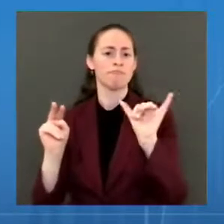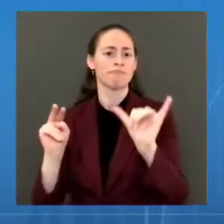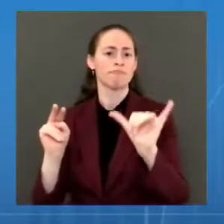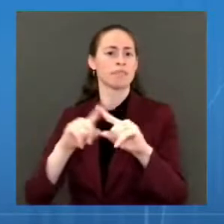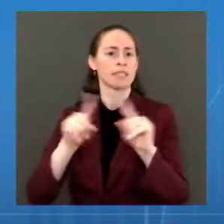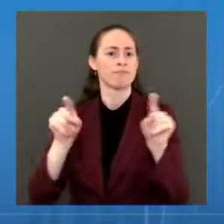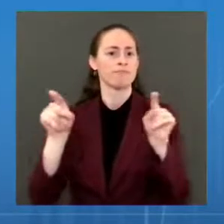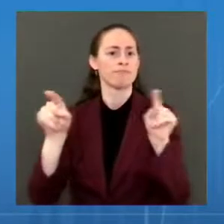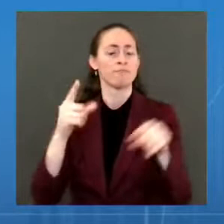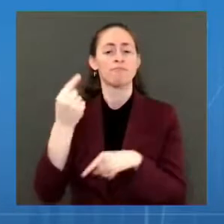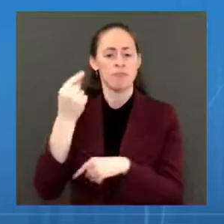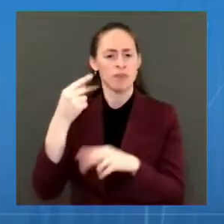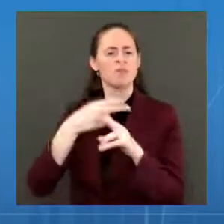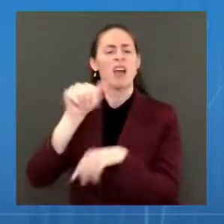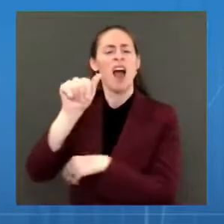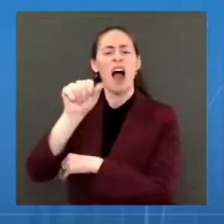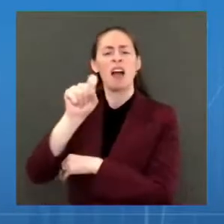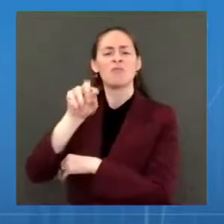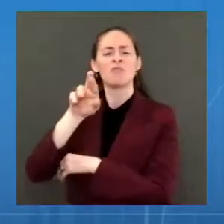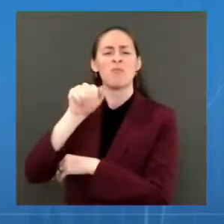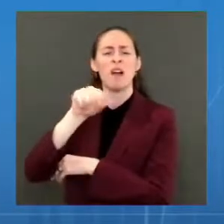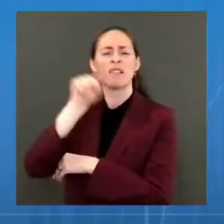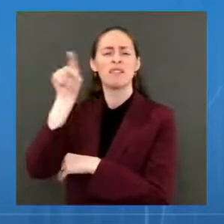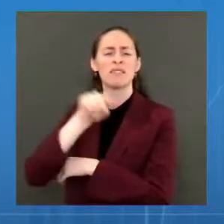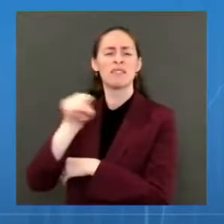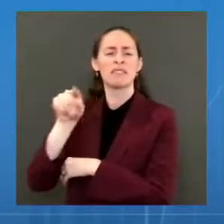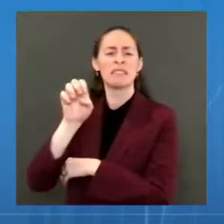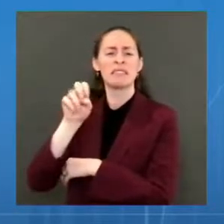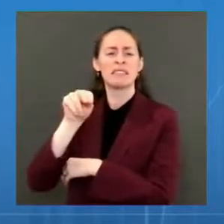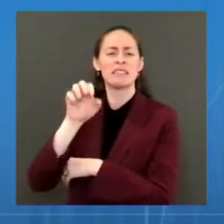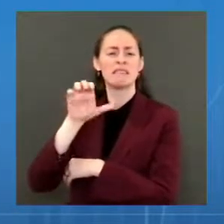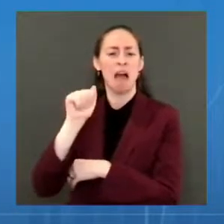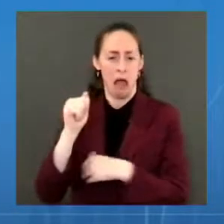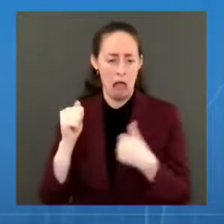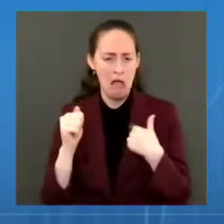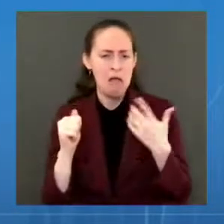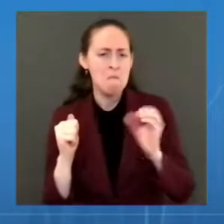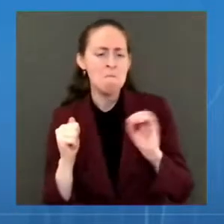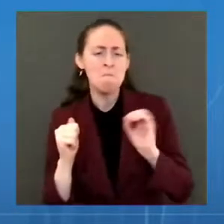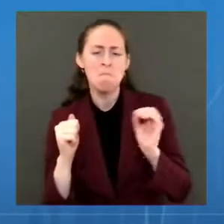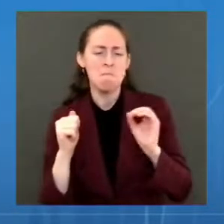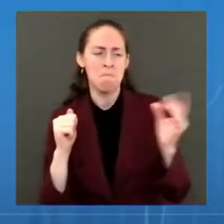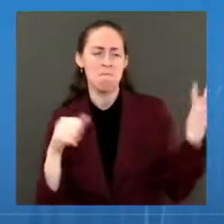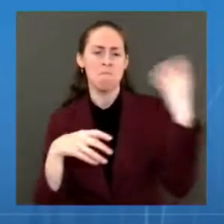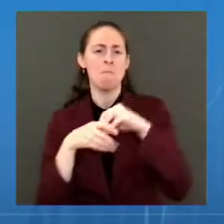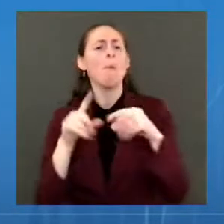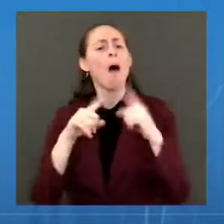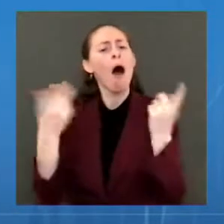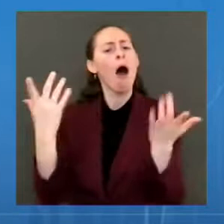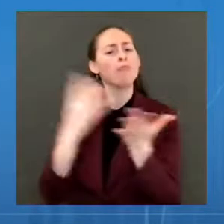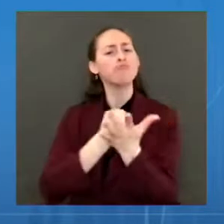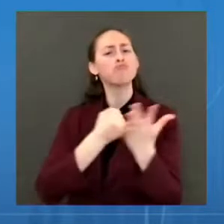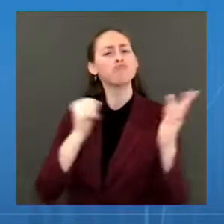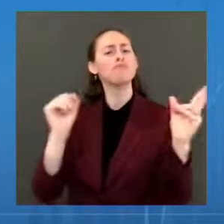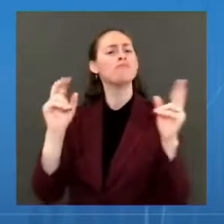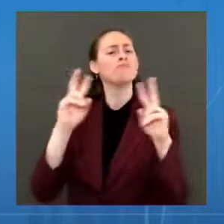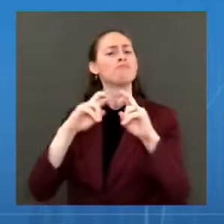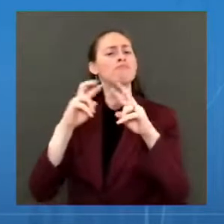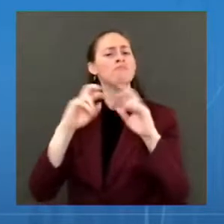not relevant to the discussion now. But when you compared the protection of 2 doses